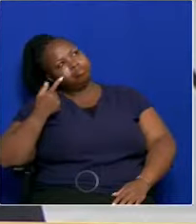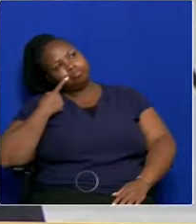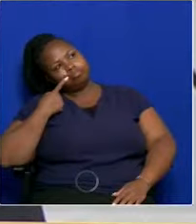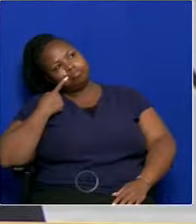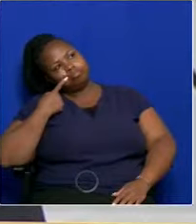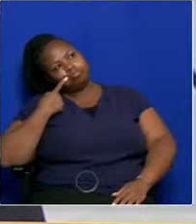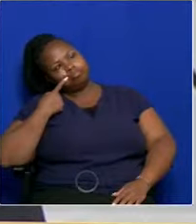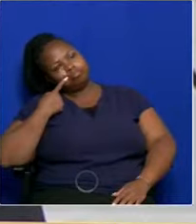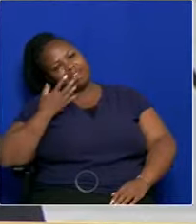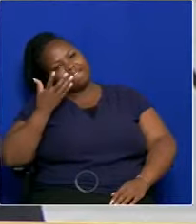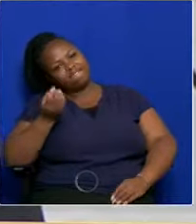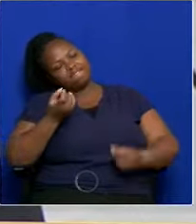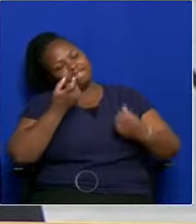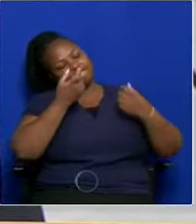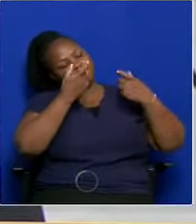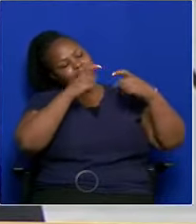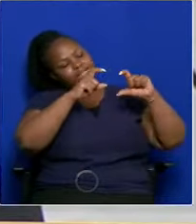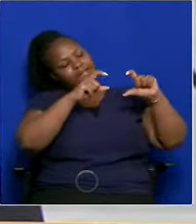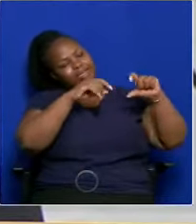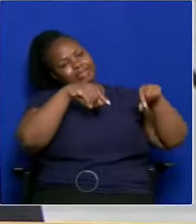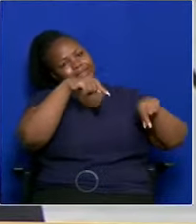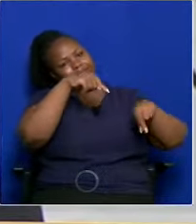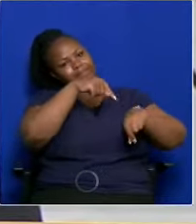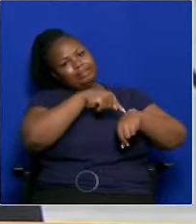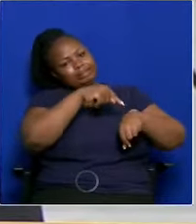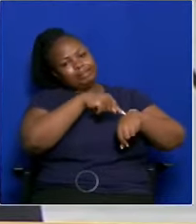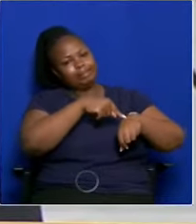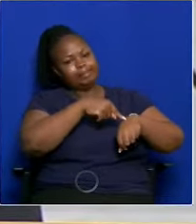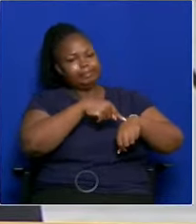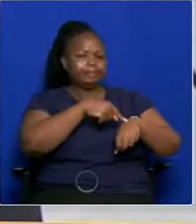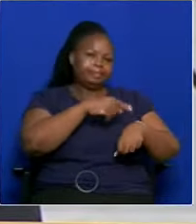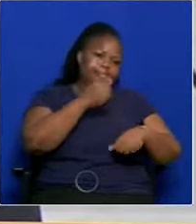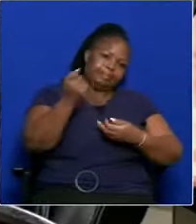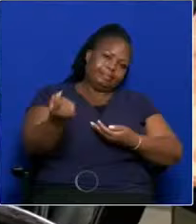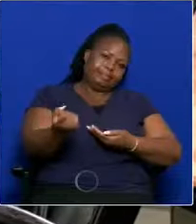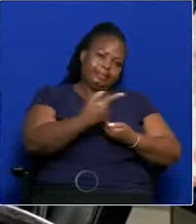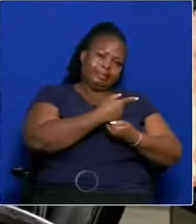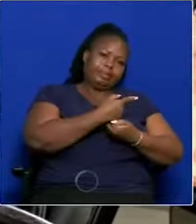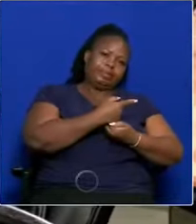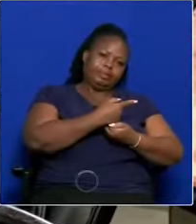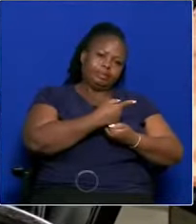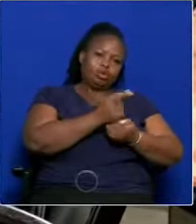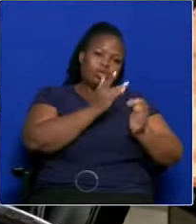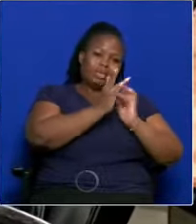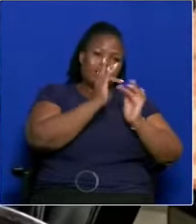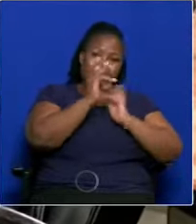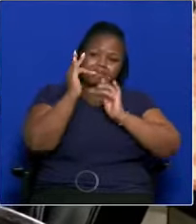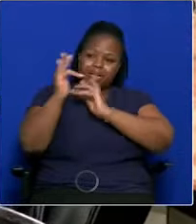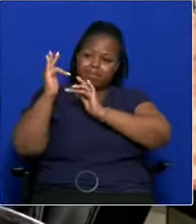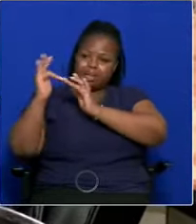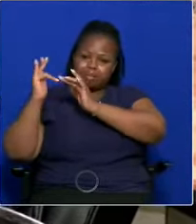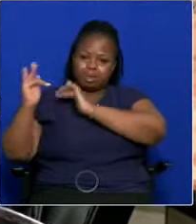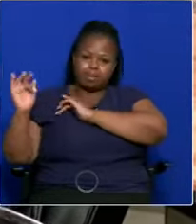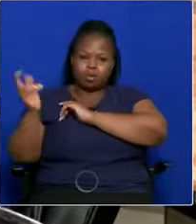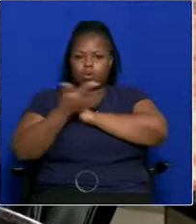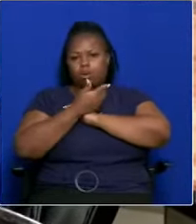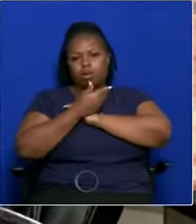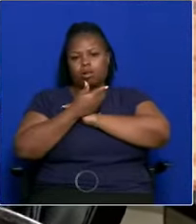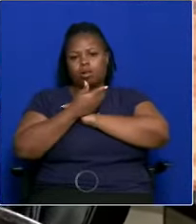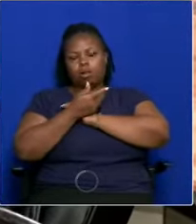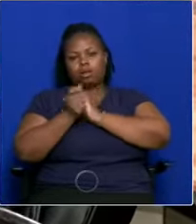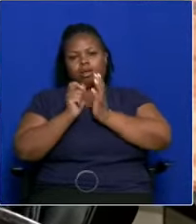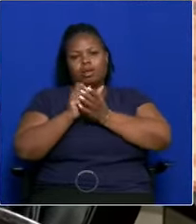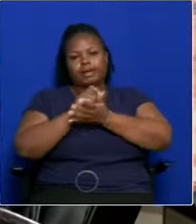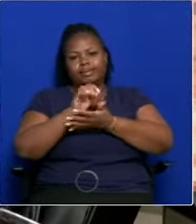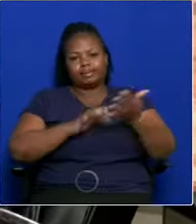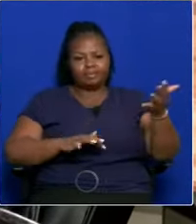slot, or they send on to all email users, all articles, good or